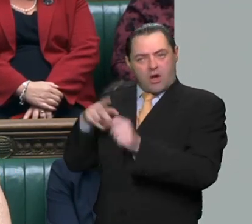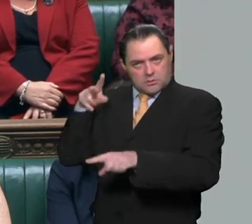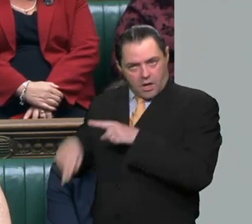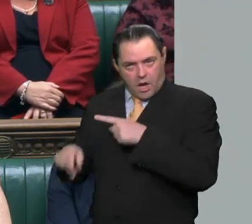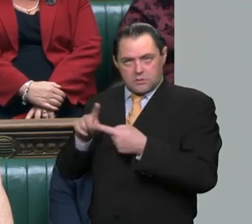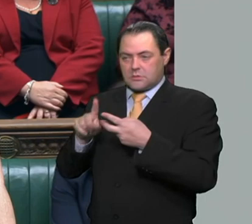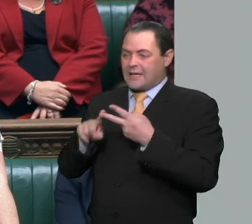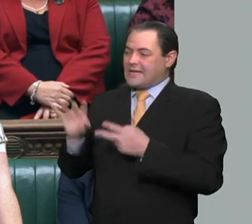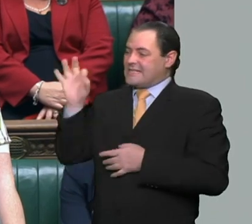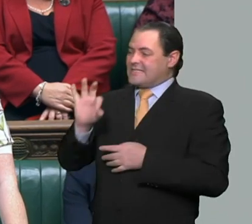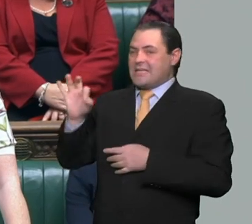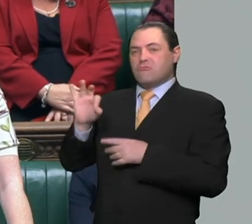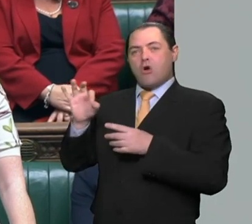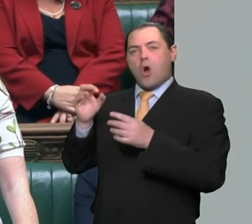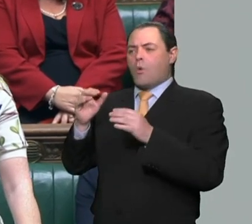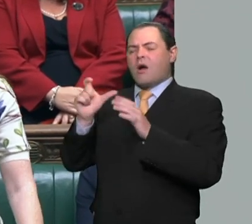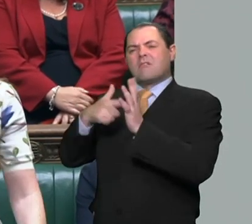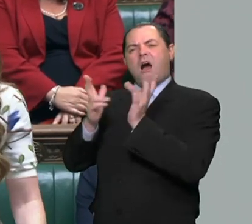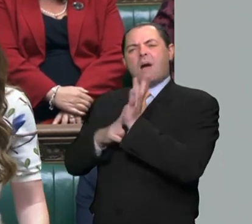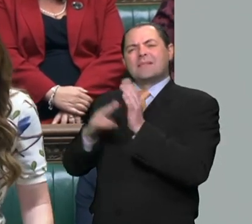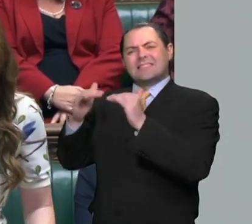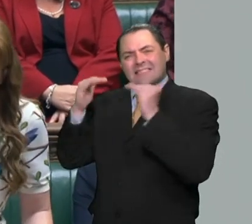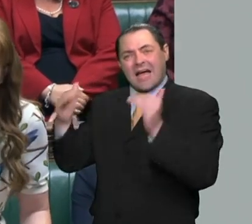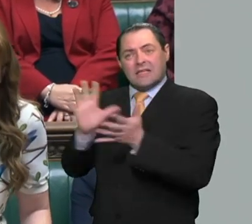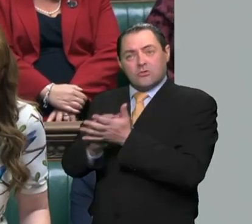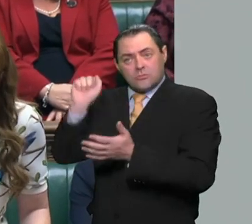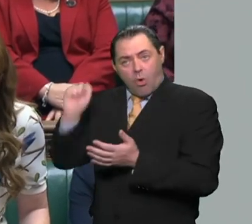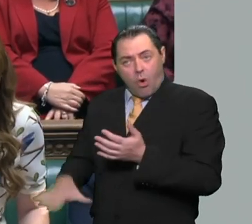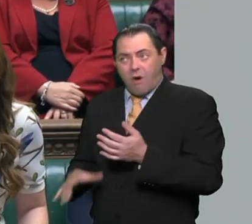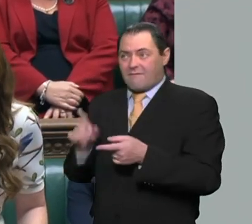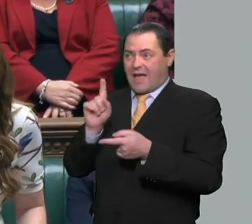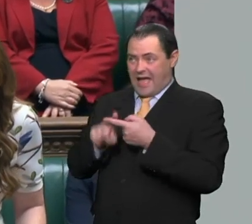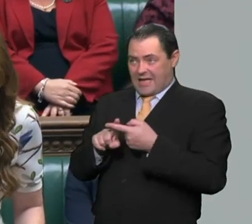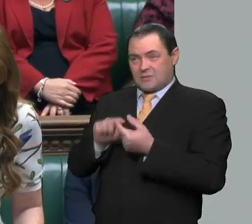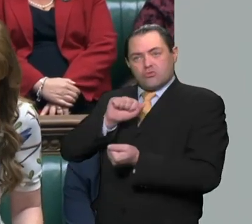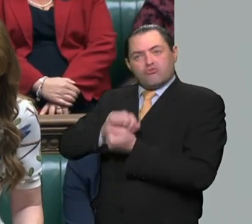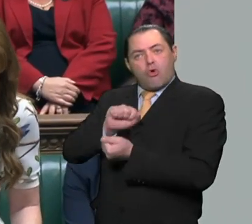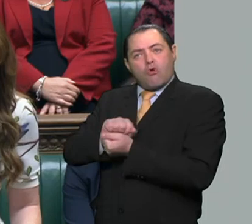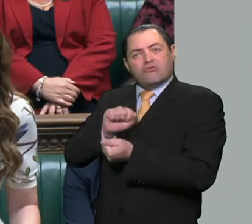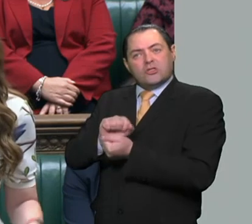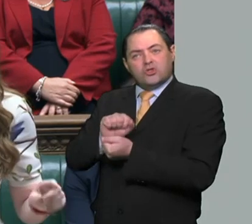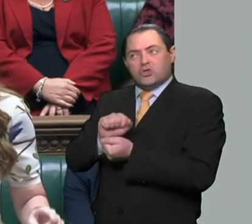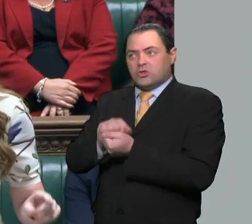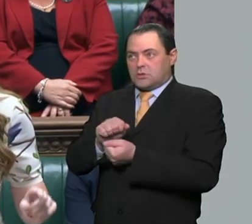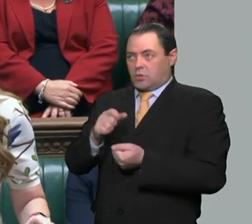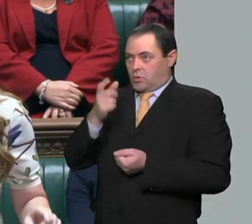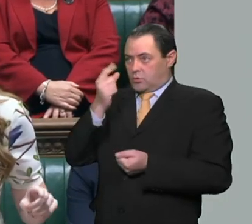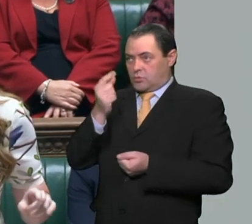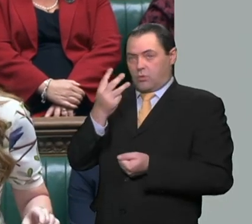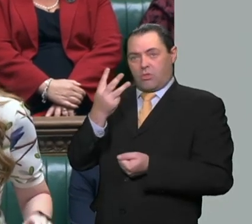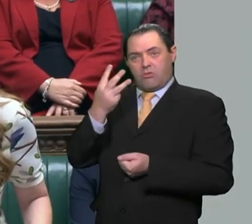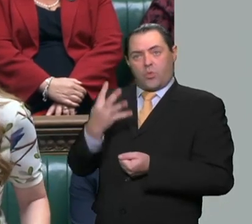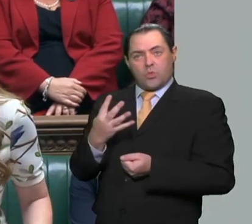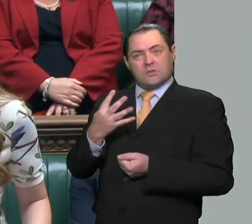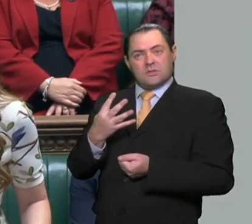the zero carbon home standard, and lost the storage facility that held 3/4